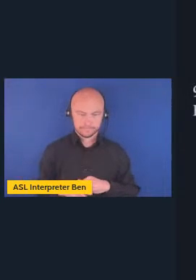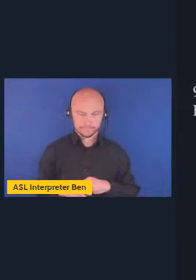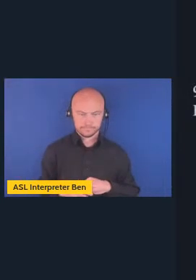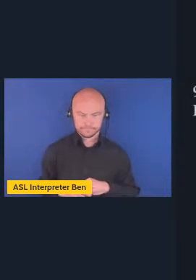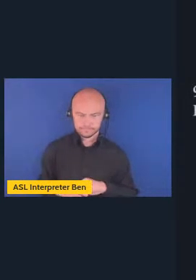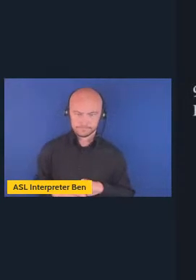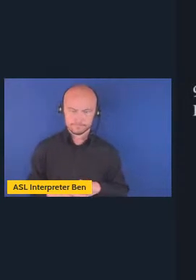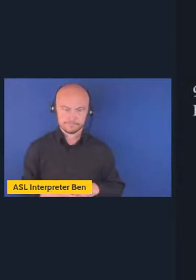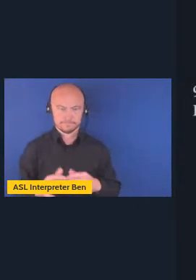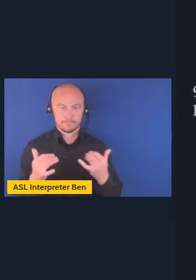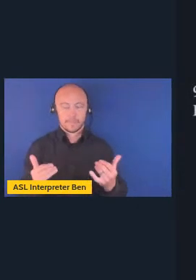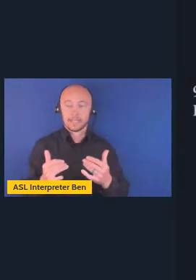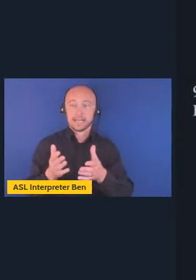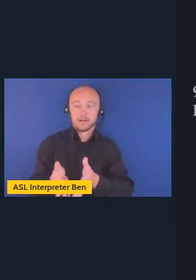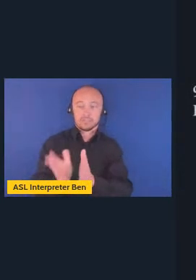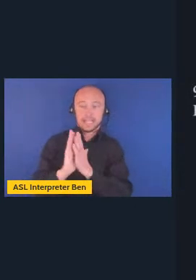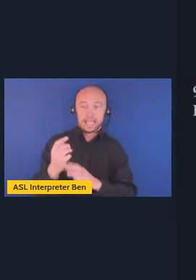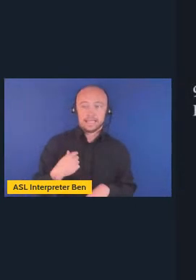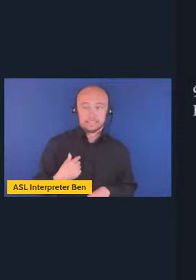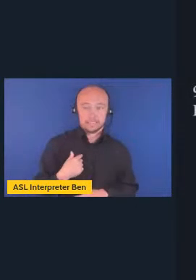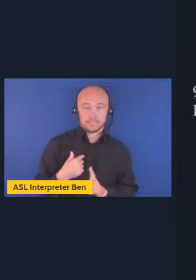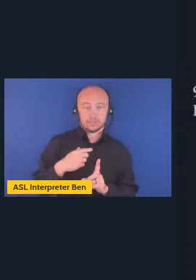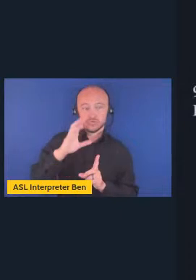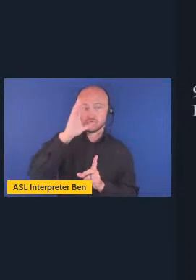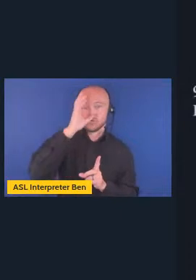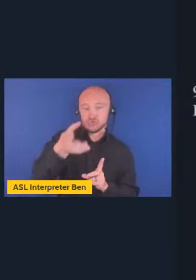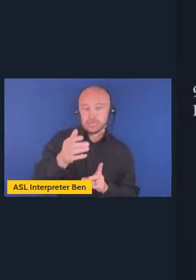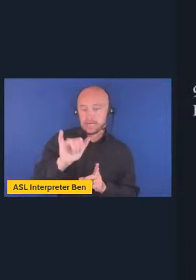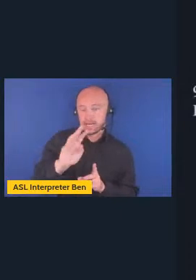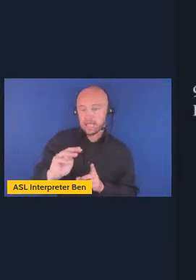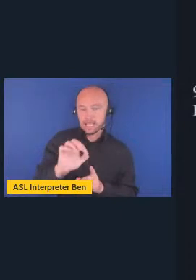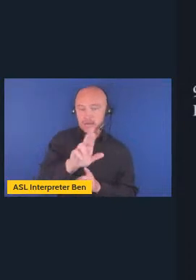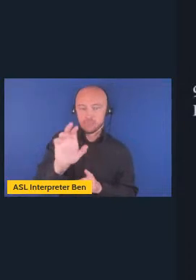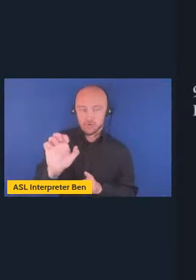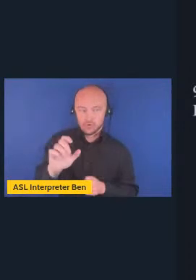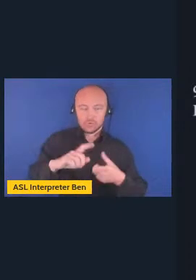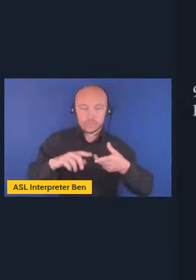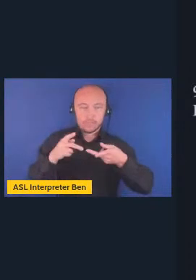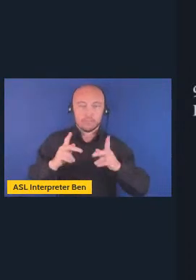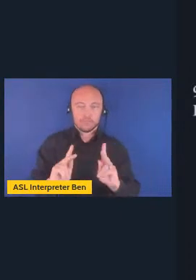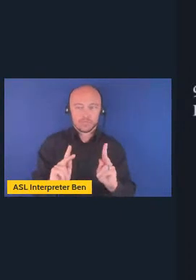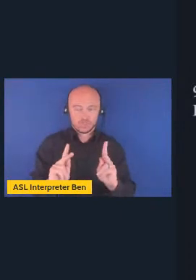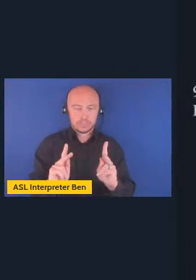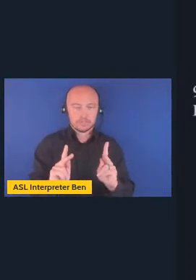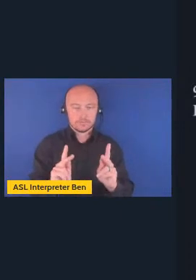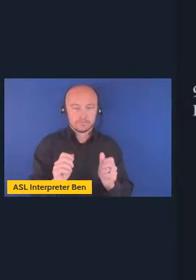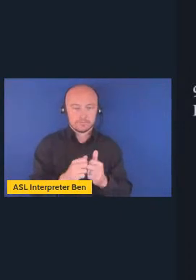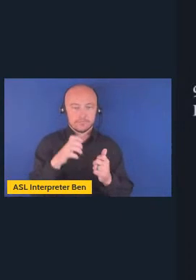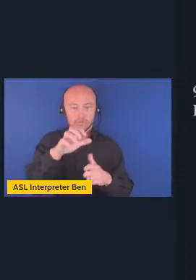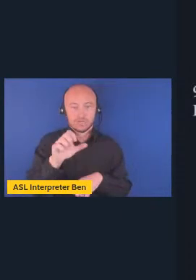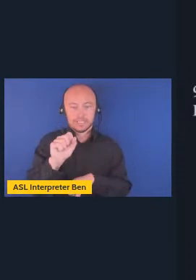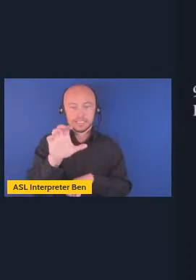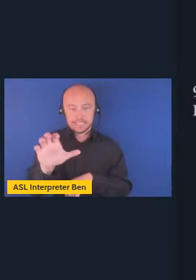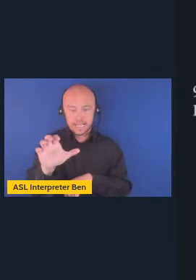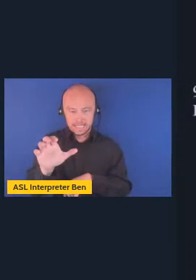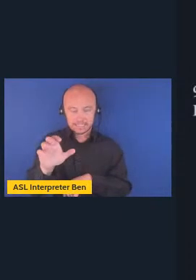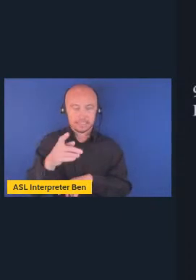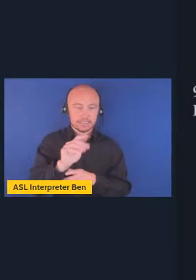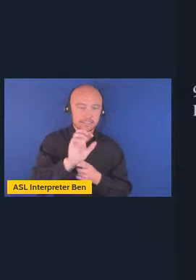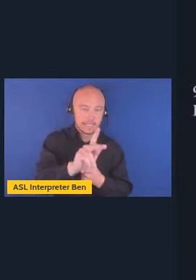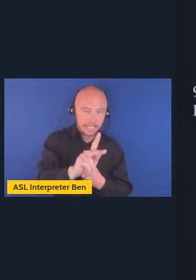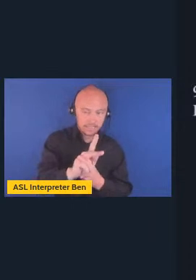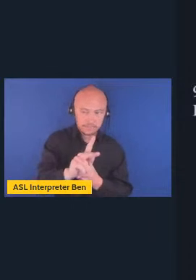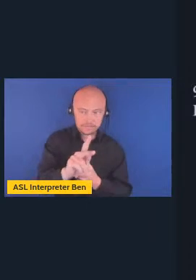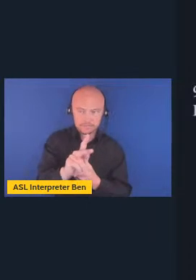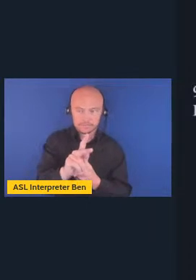now prompting for creating IAM roles and permissions for ECS task definition,